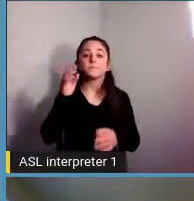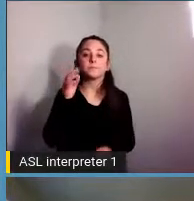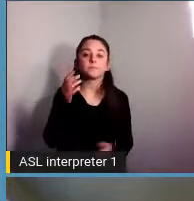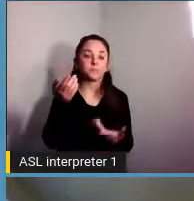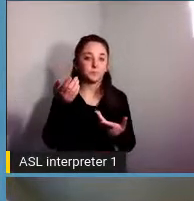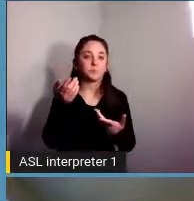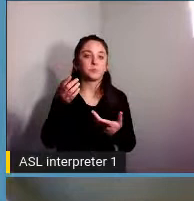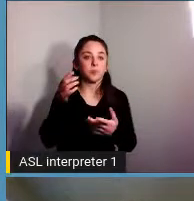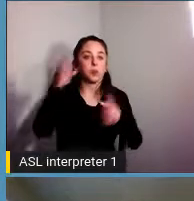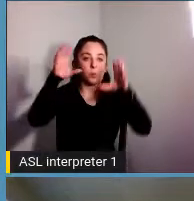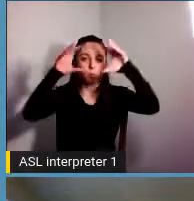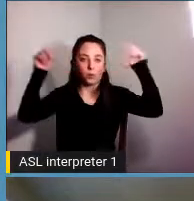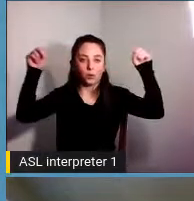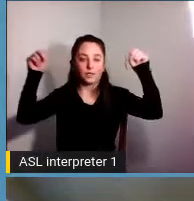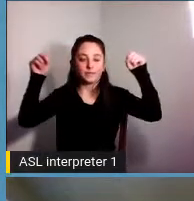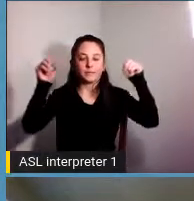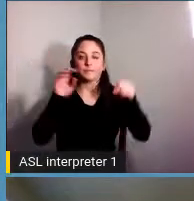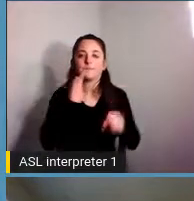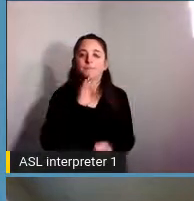case, the President was speaking, but